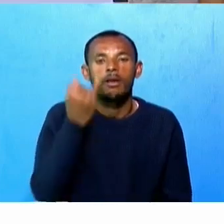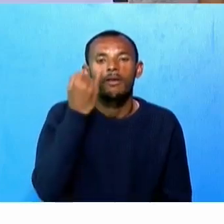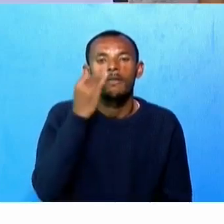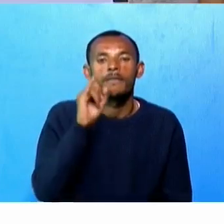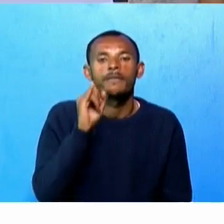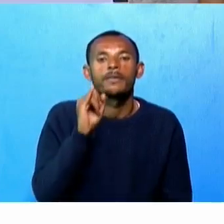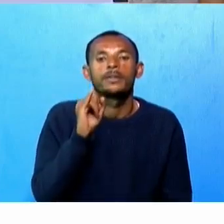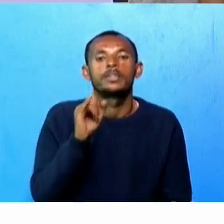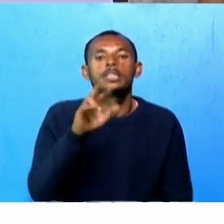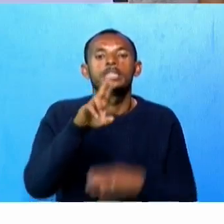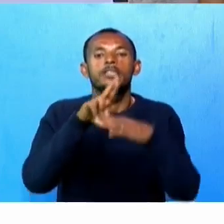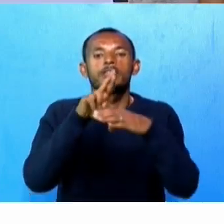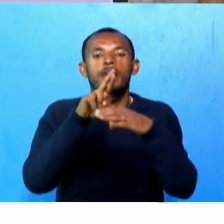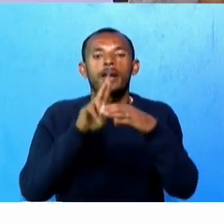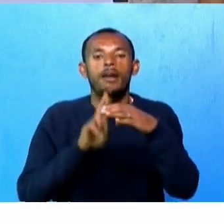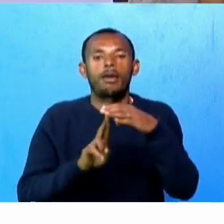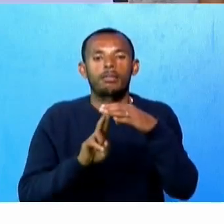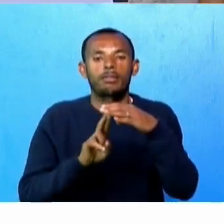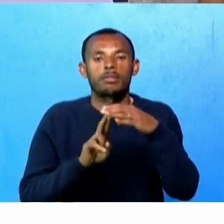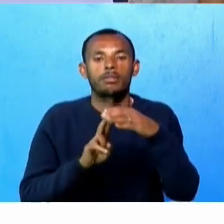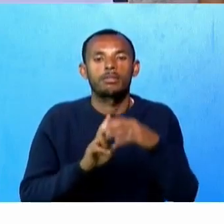the rate